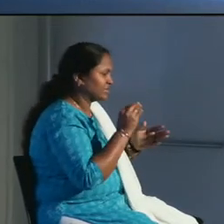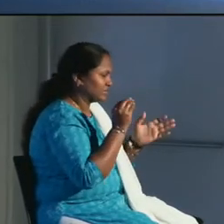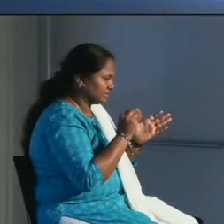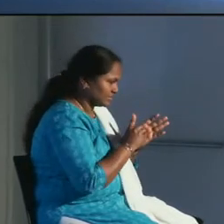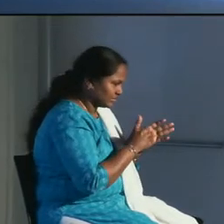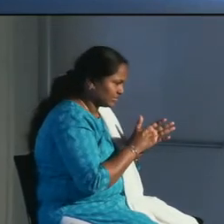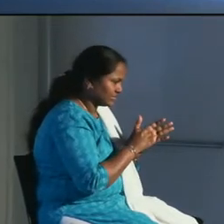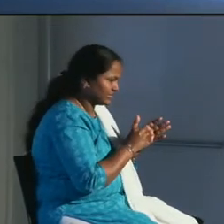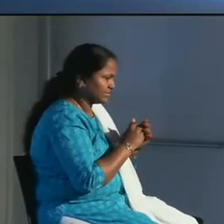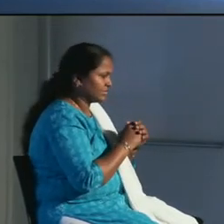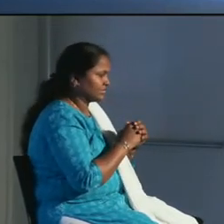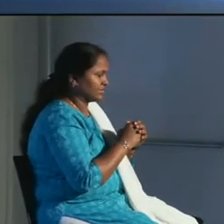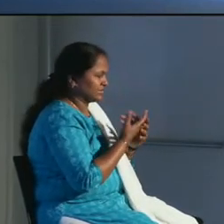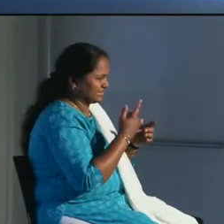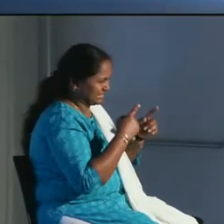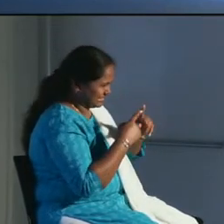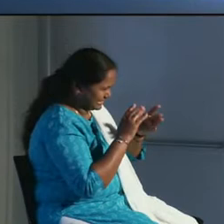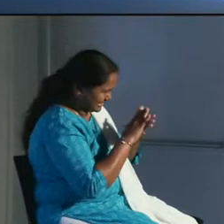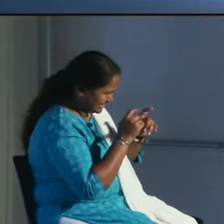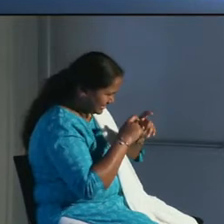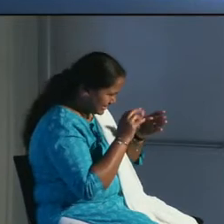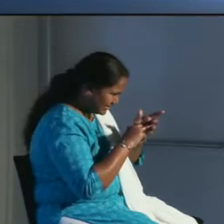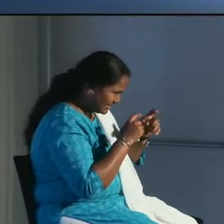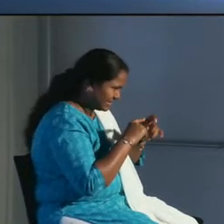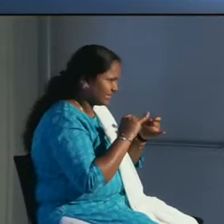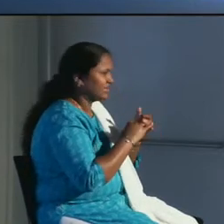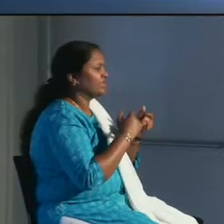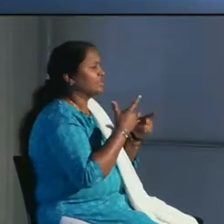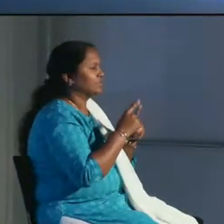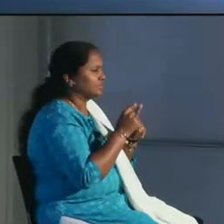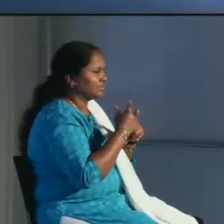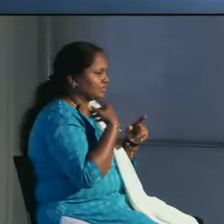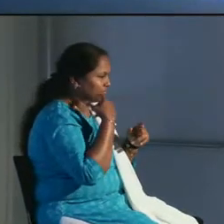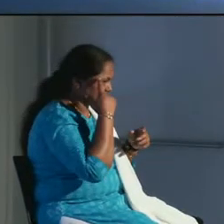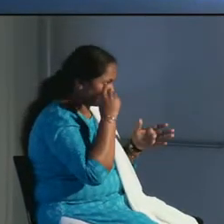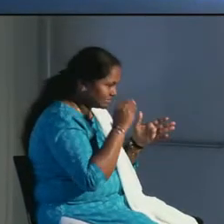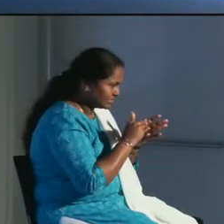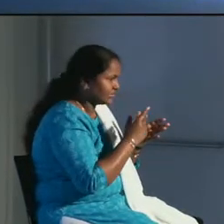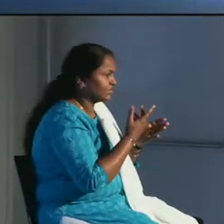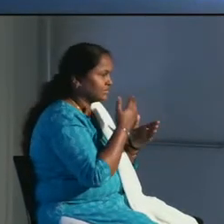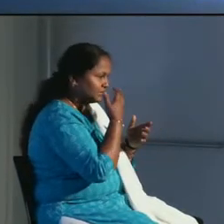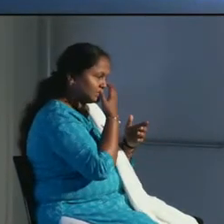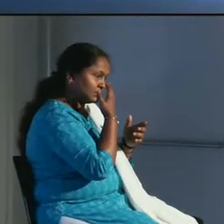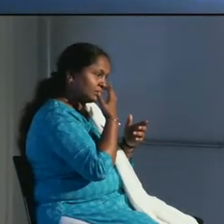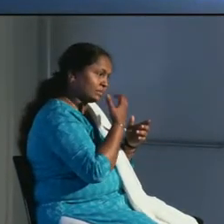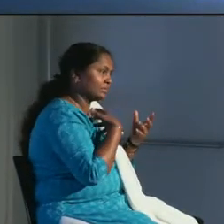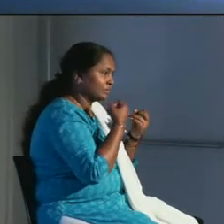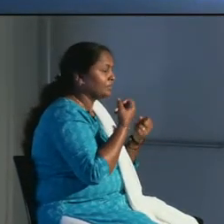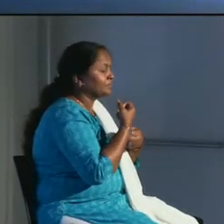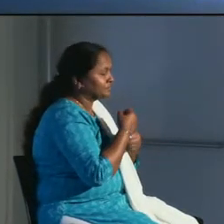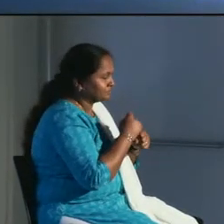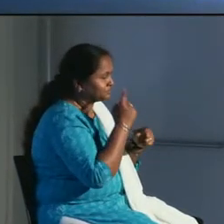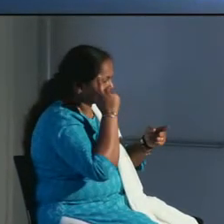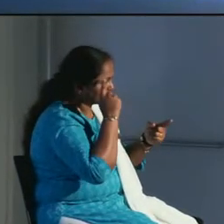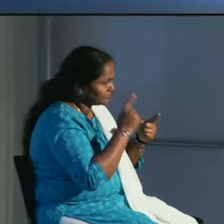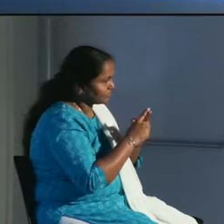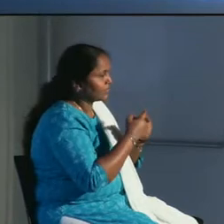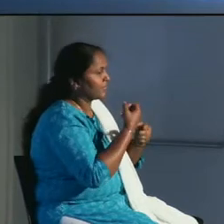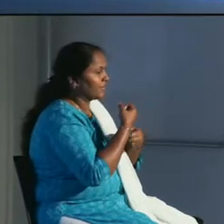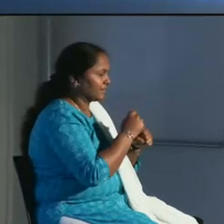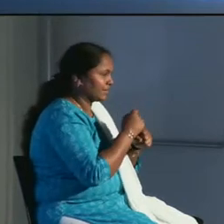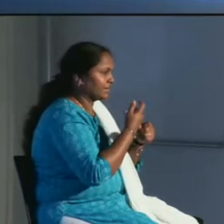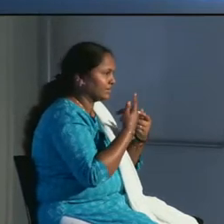particular theme. I feel the kind of works that I do are very site-specific. And I'm mainly interested in trying to